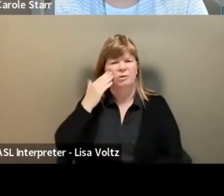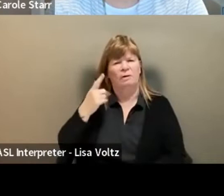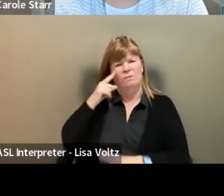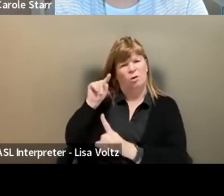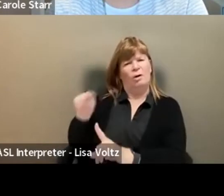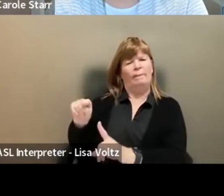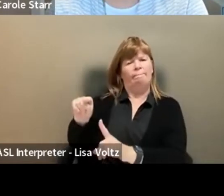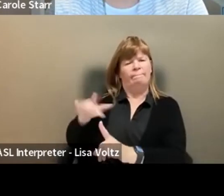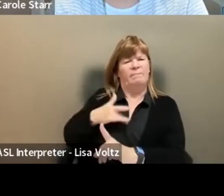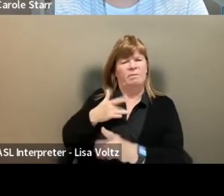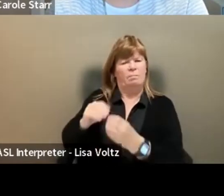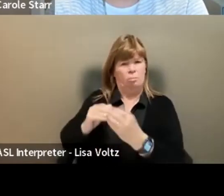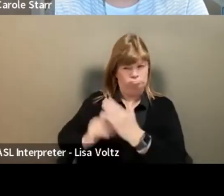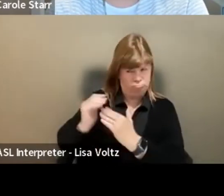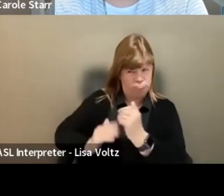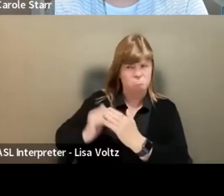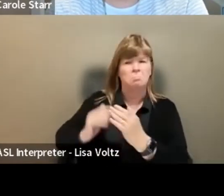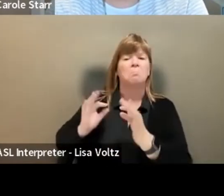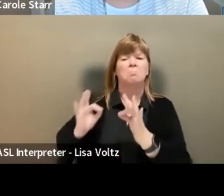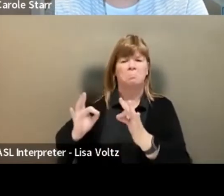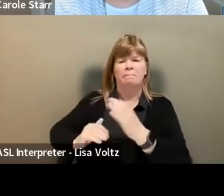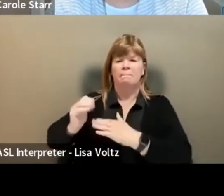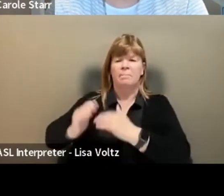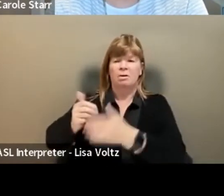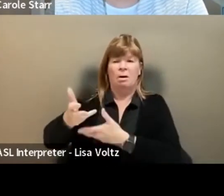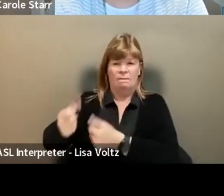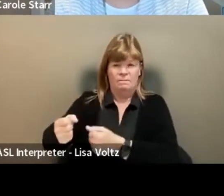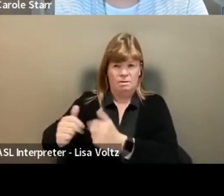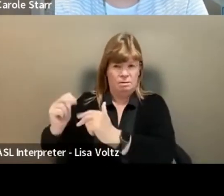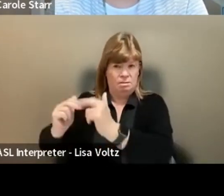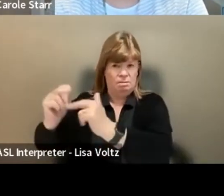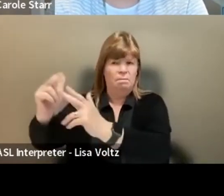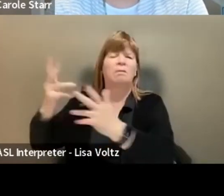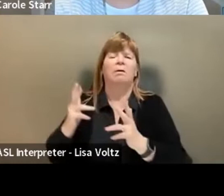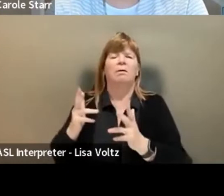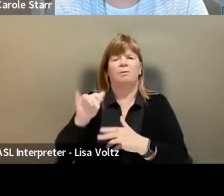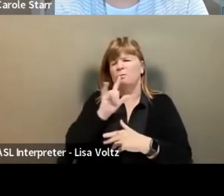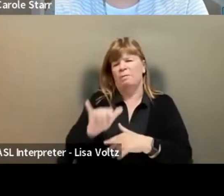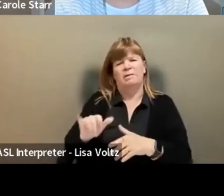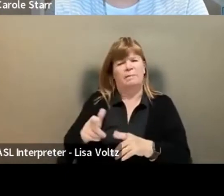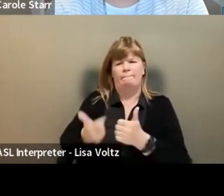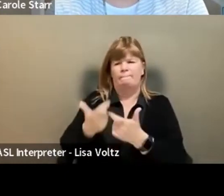sure they were feeling comfortable and building their self-confidence, because really that's